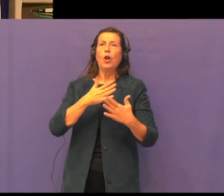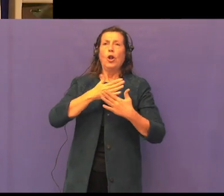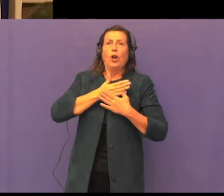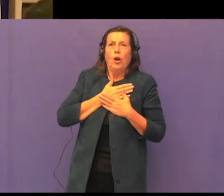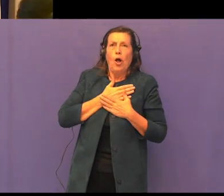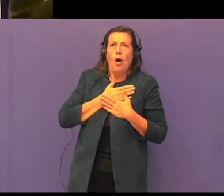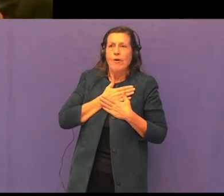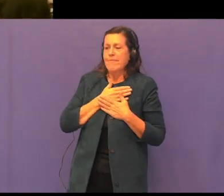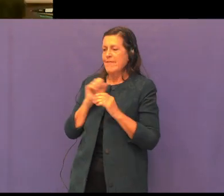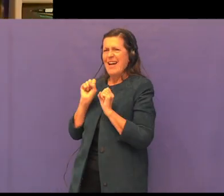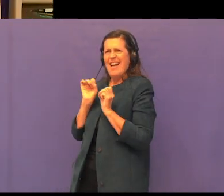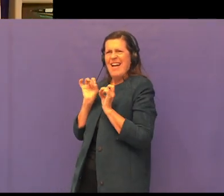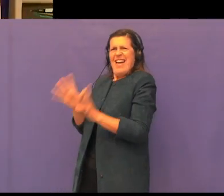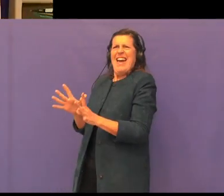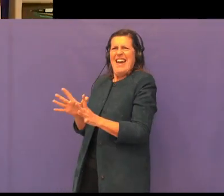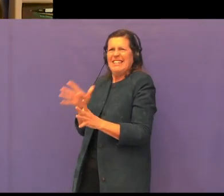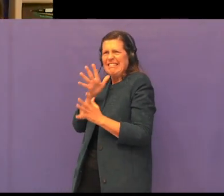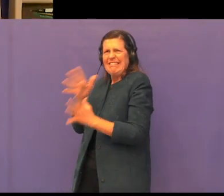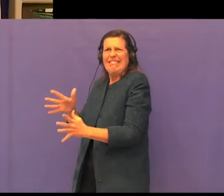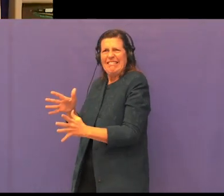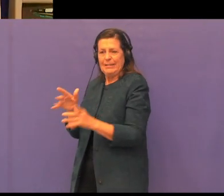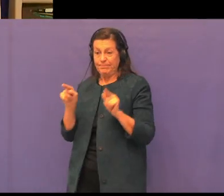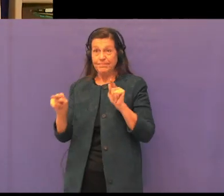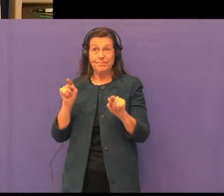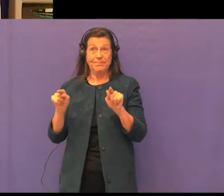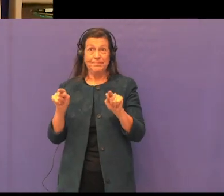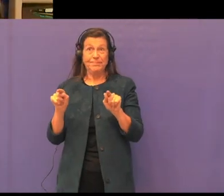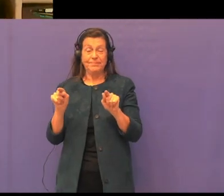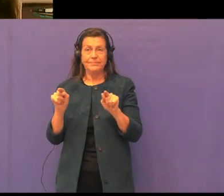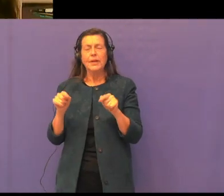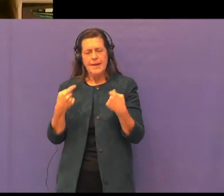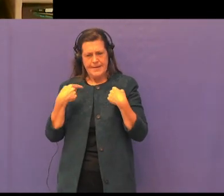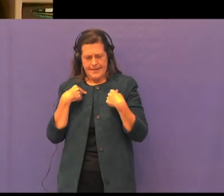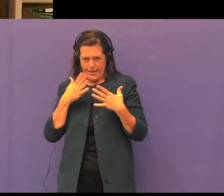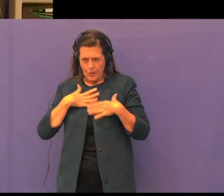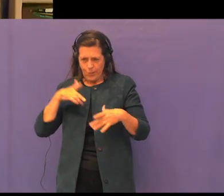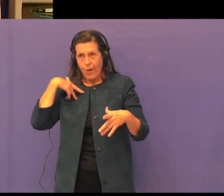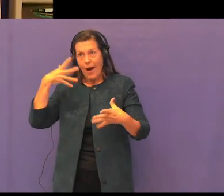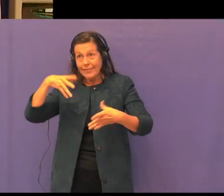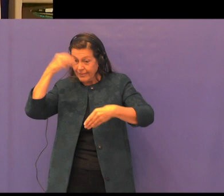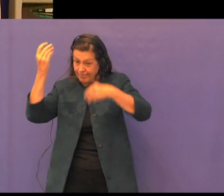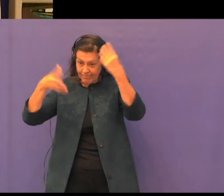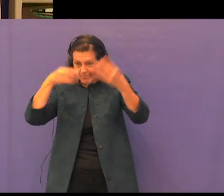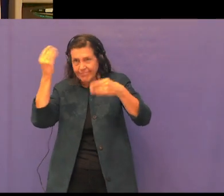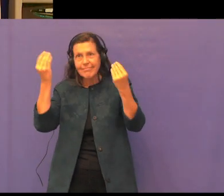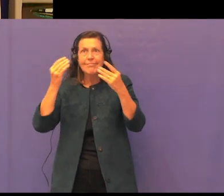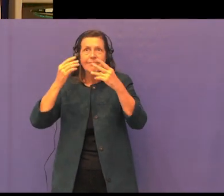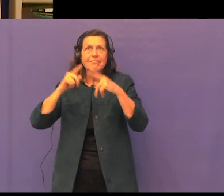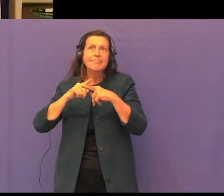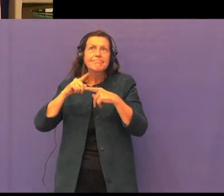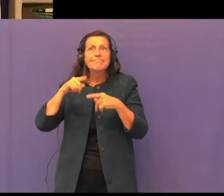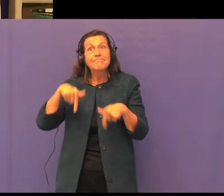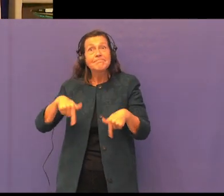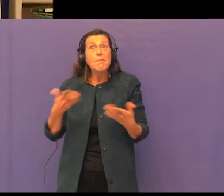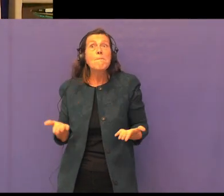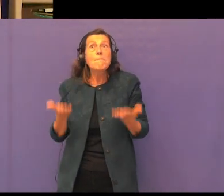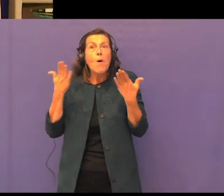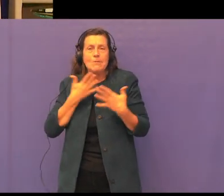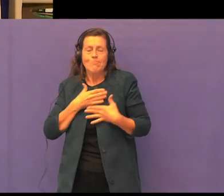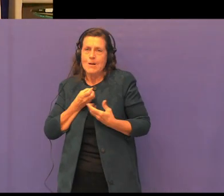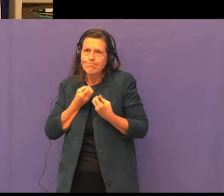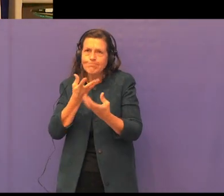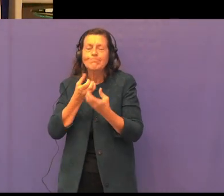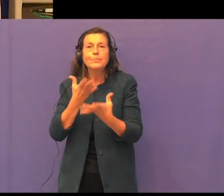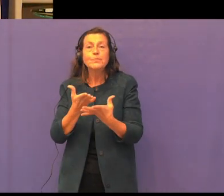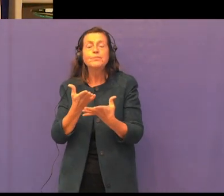explore this morning is, if you like, the way in which our relationship to translation and the